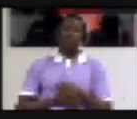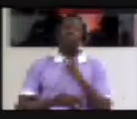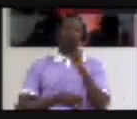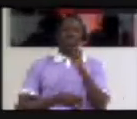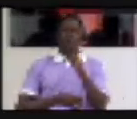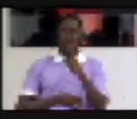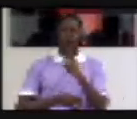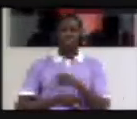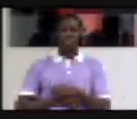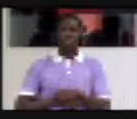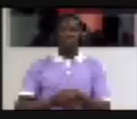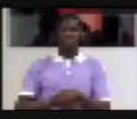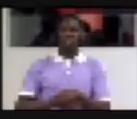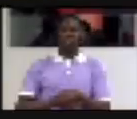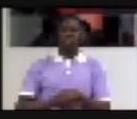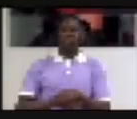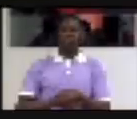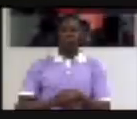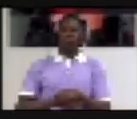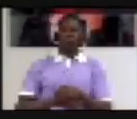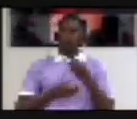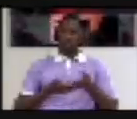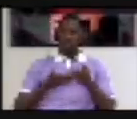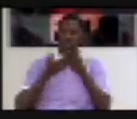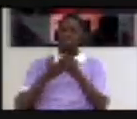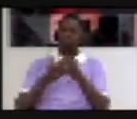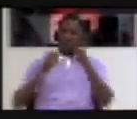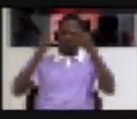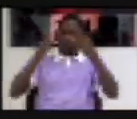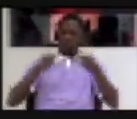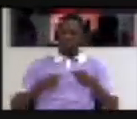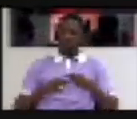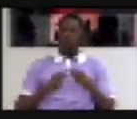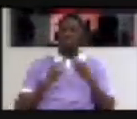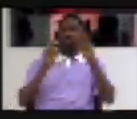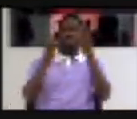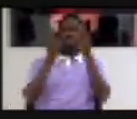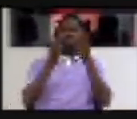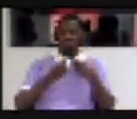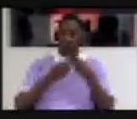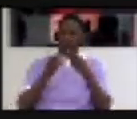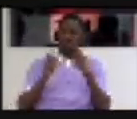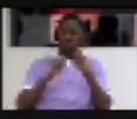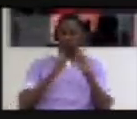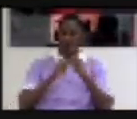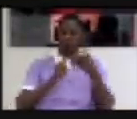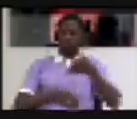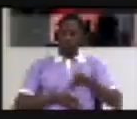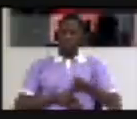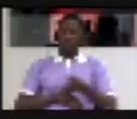Okay. I will also give you a brief overview of the topics we're going to cover today.